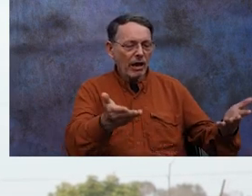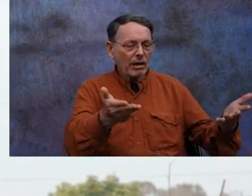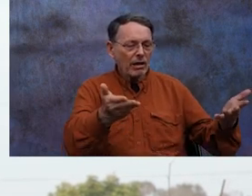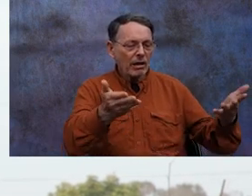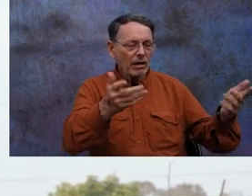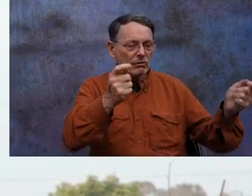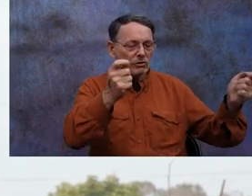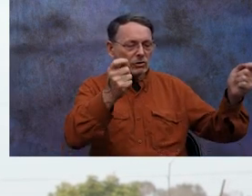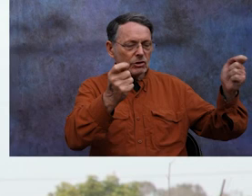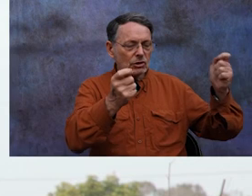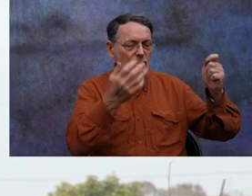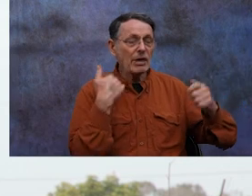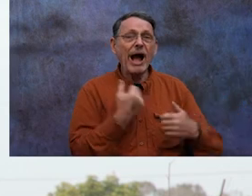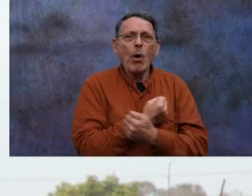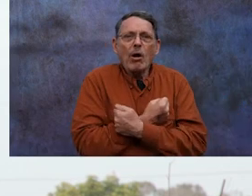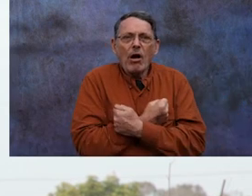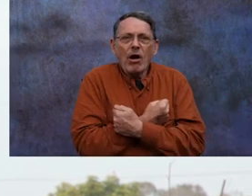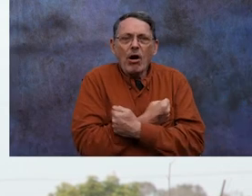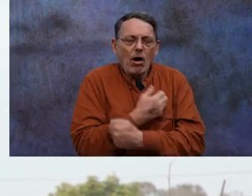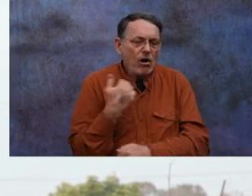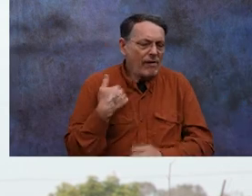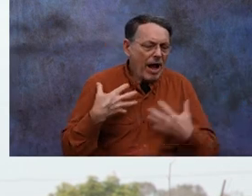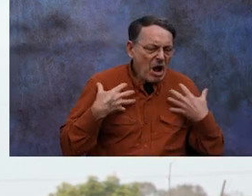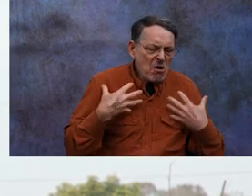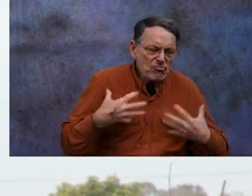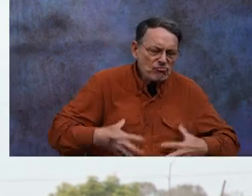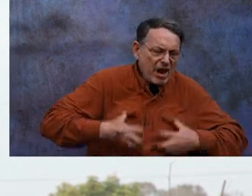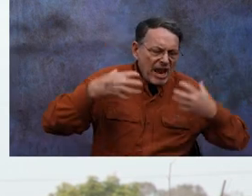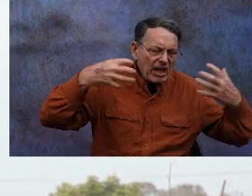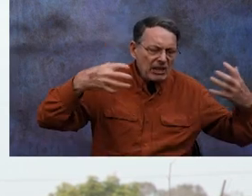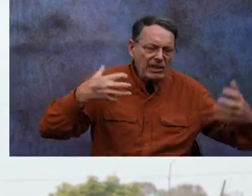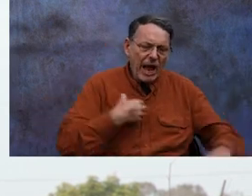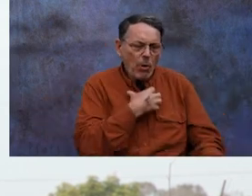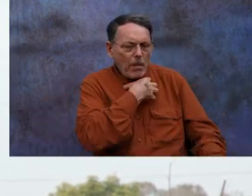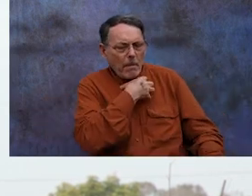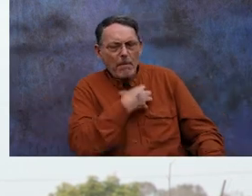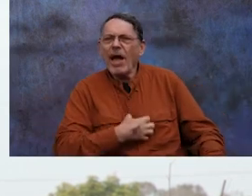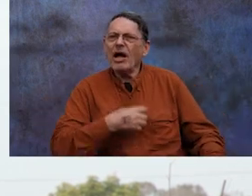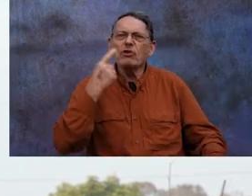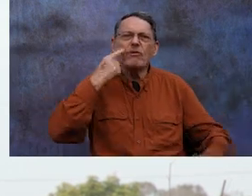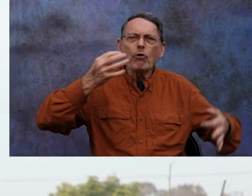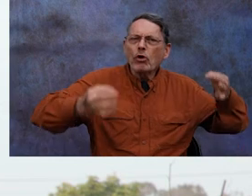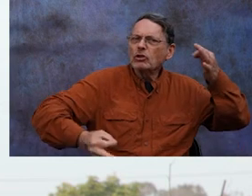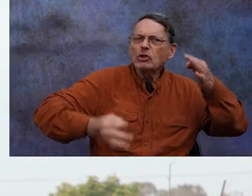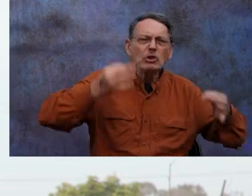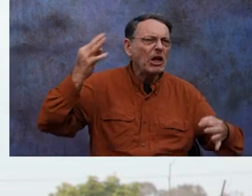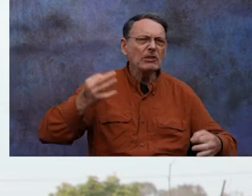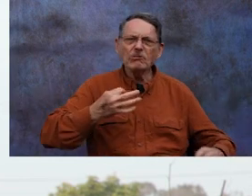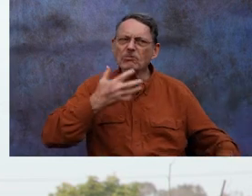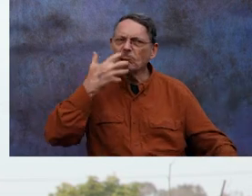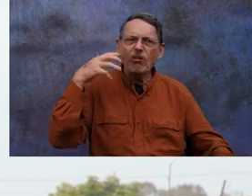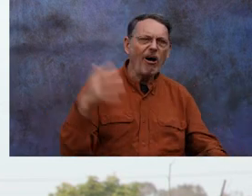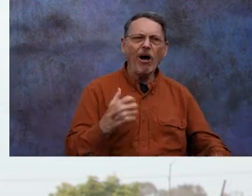Our love, our rage, passion for justice